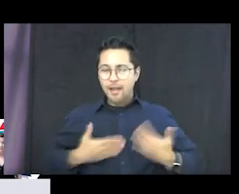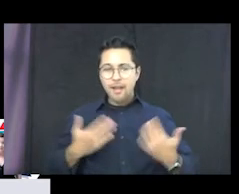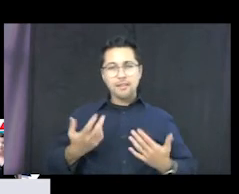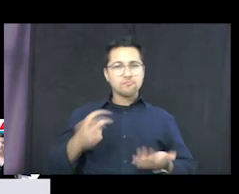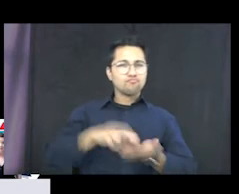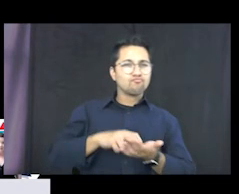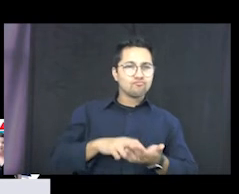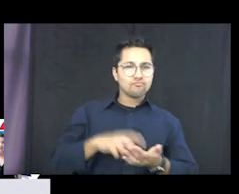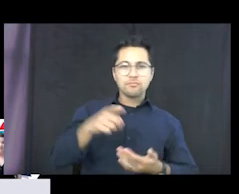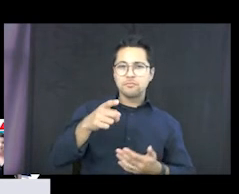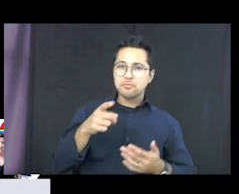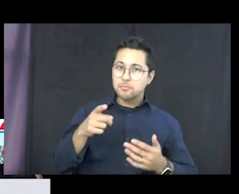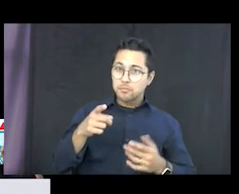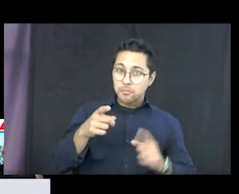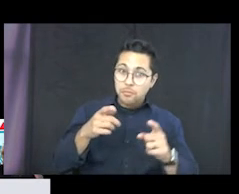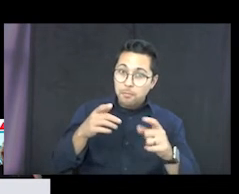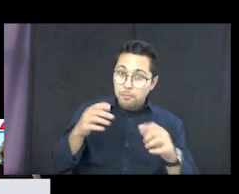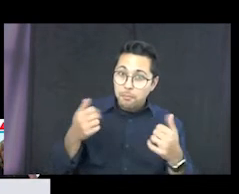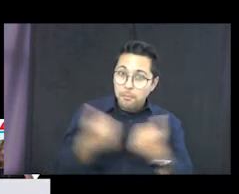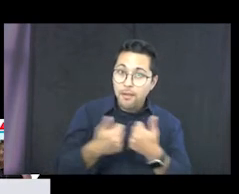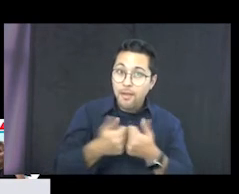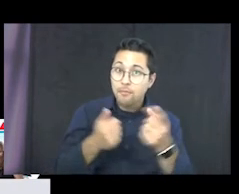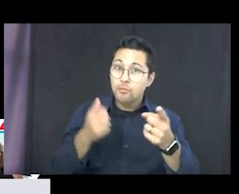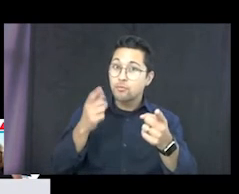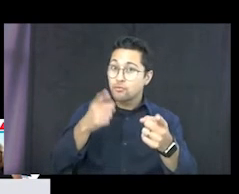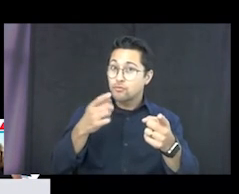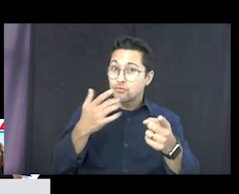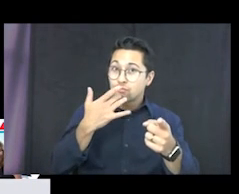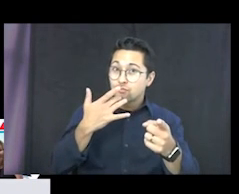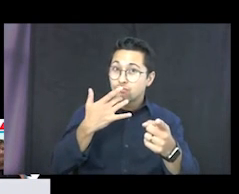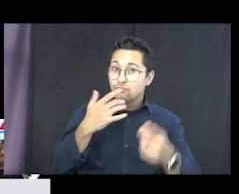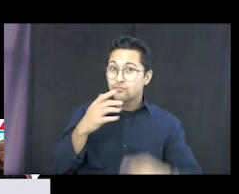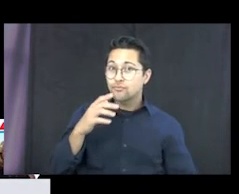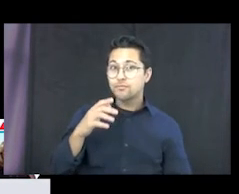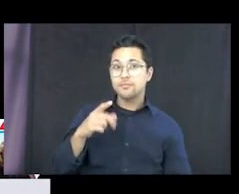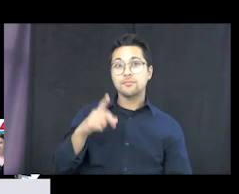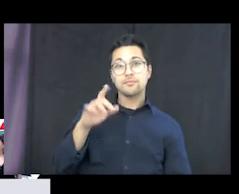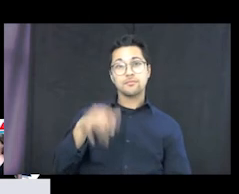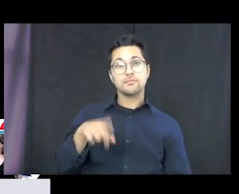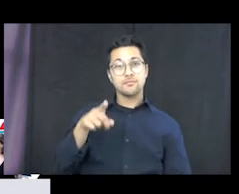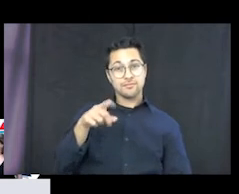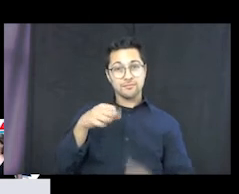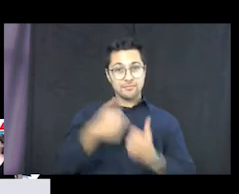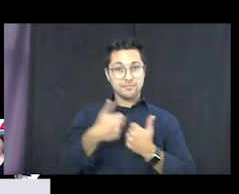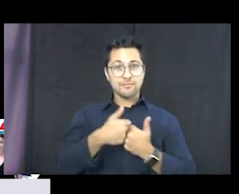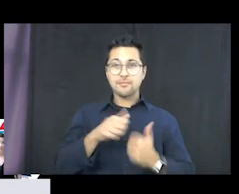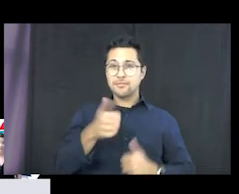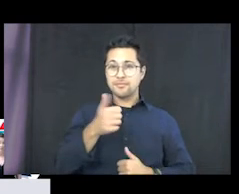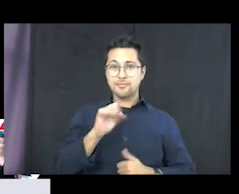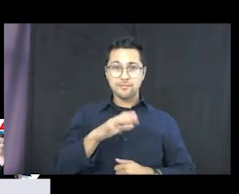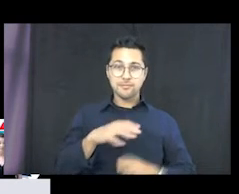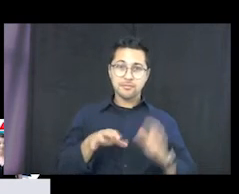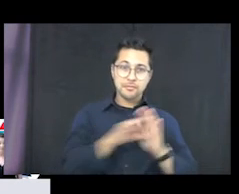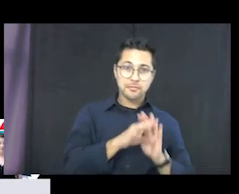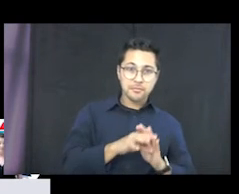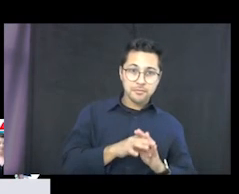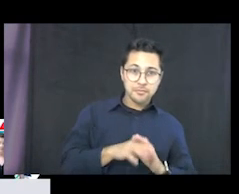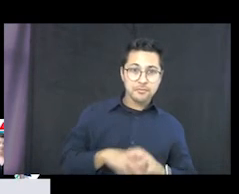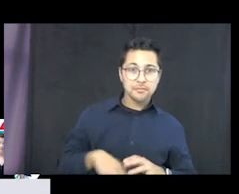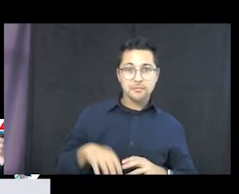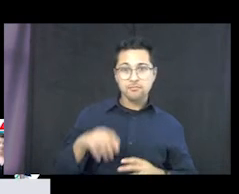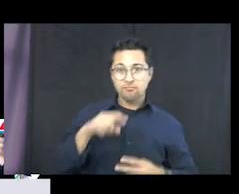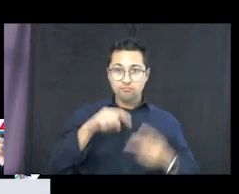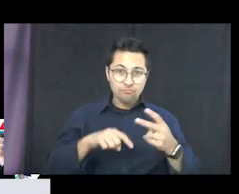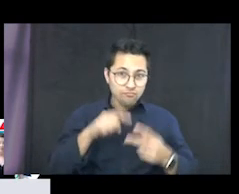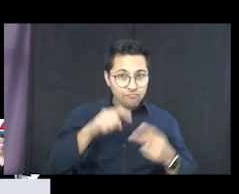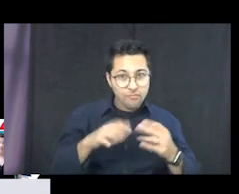a game of Would You Rather. And in this game, you're going to have 10 seconds to choose between two options.